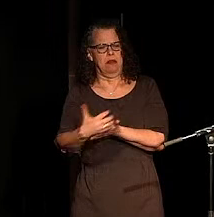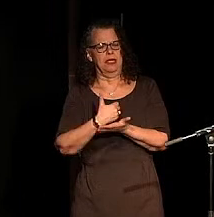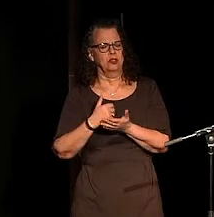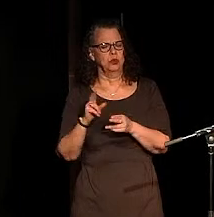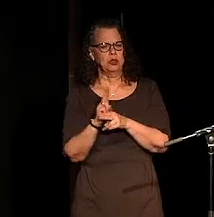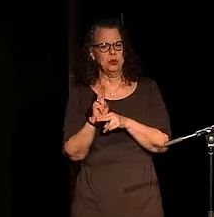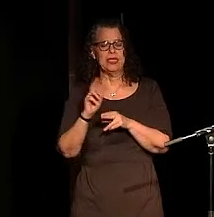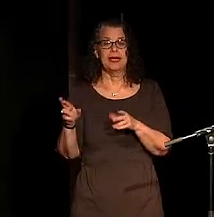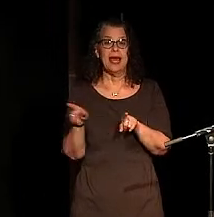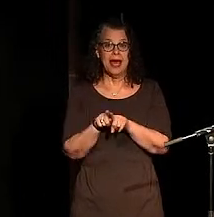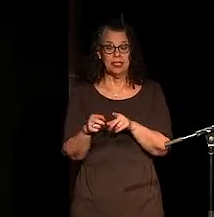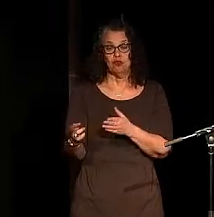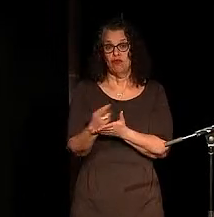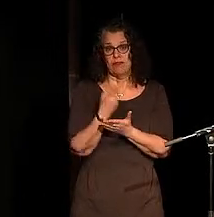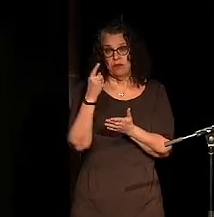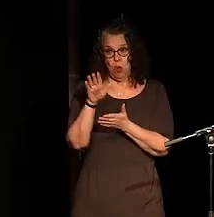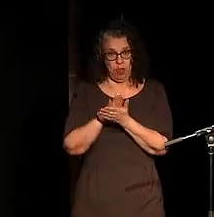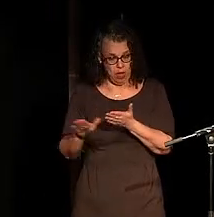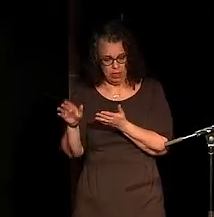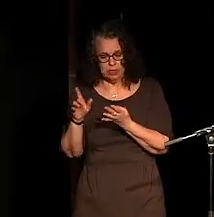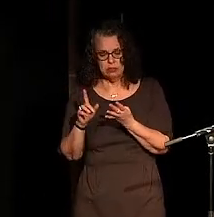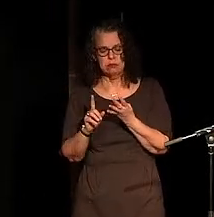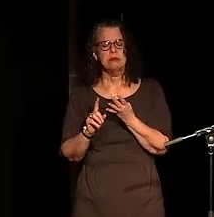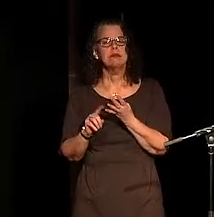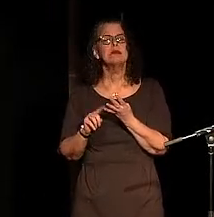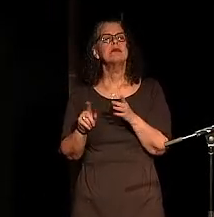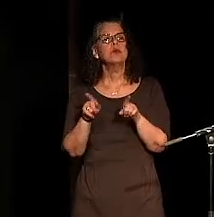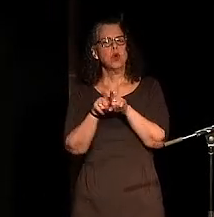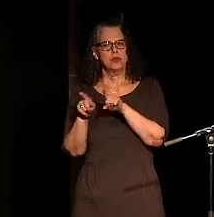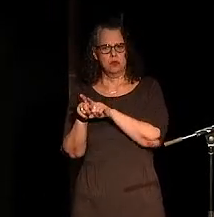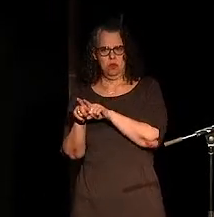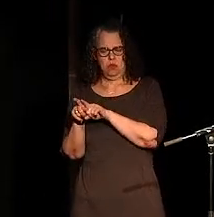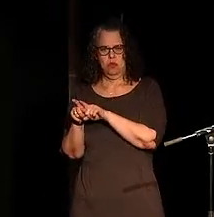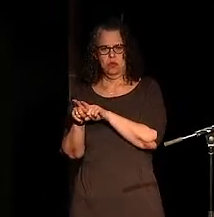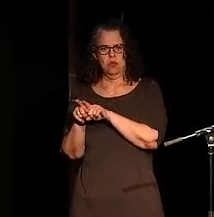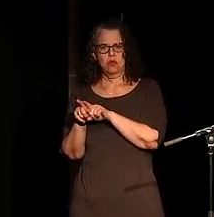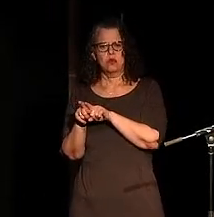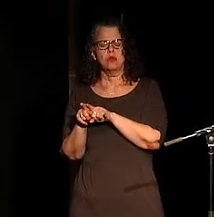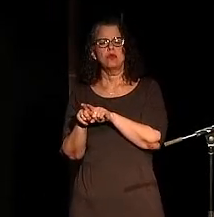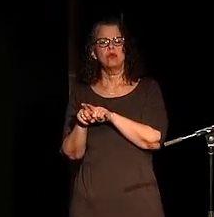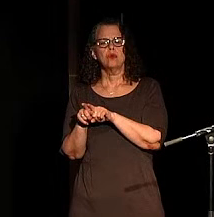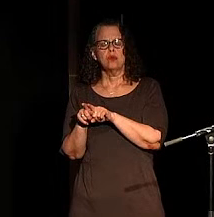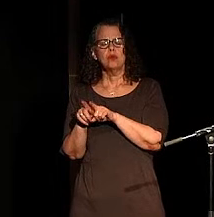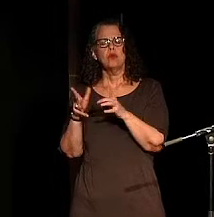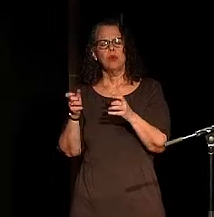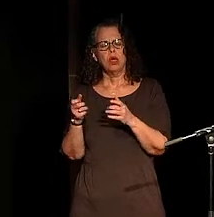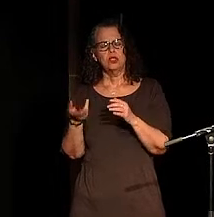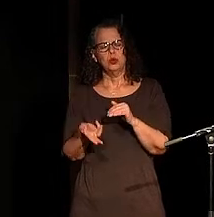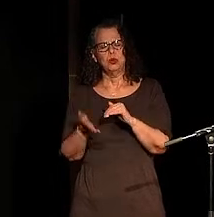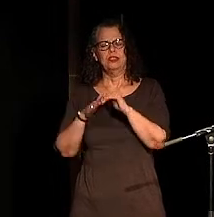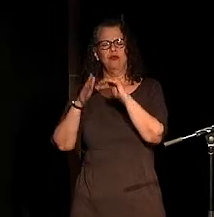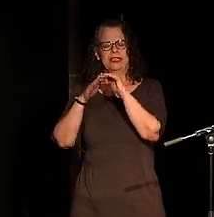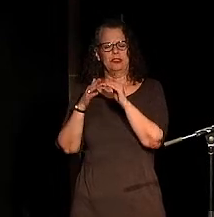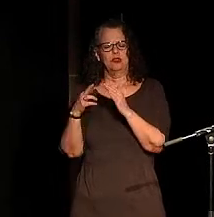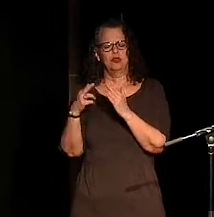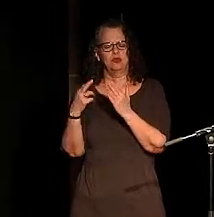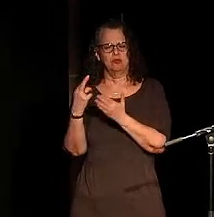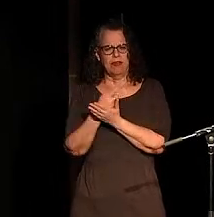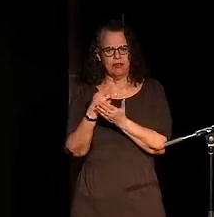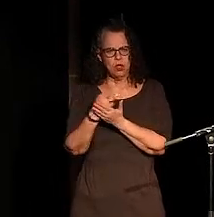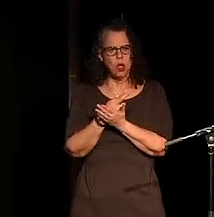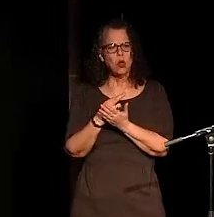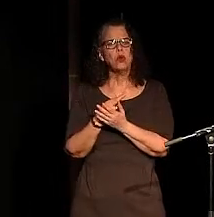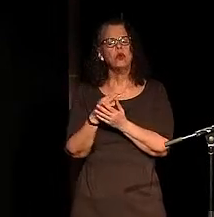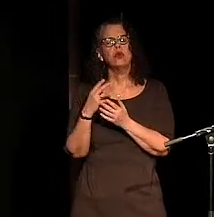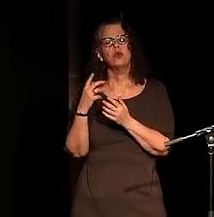as revenue for the college. And also we're looking for increasing revenue rentals, revenue through rental